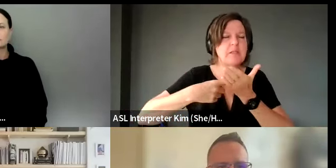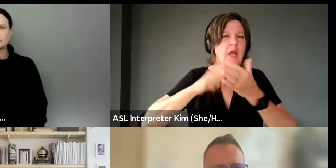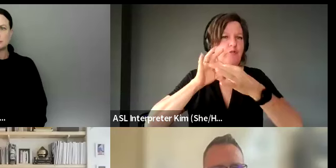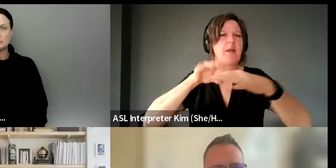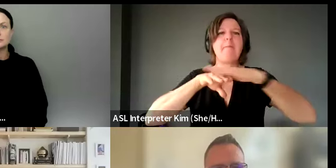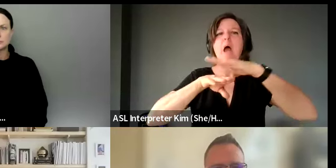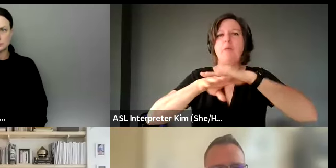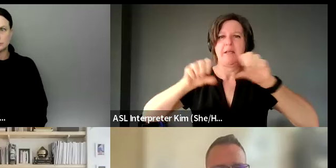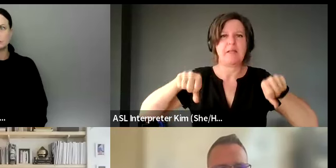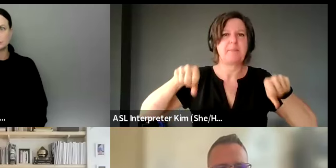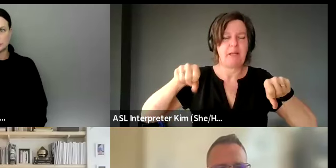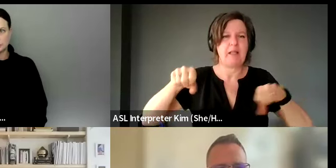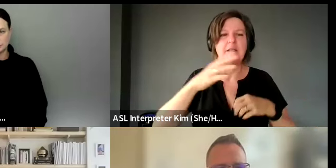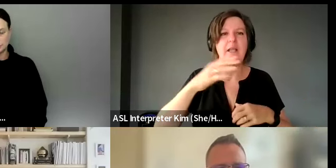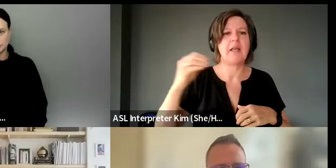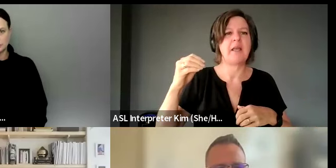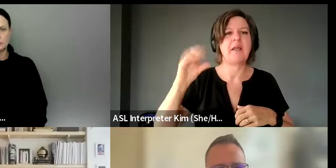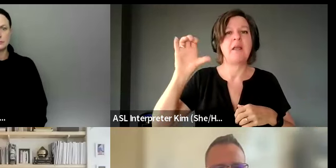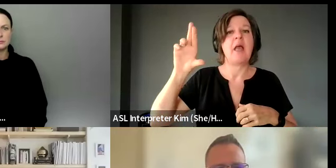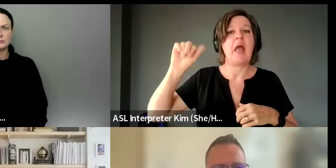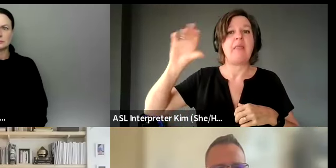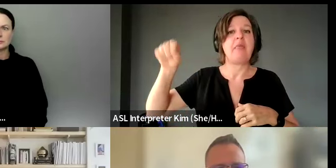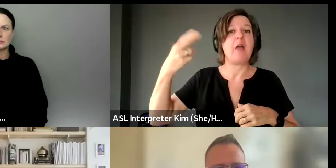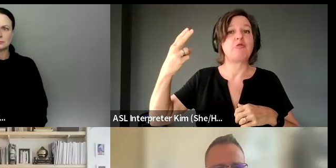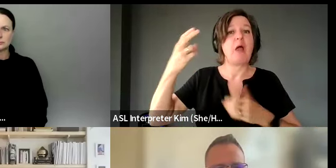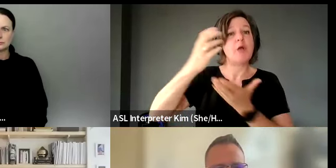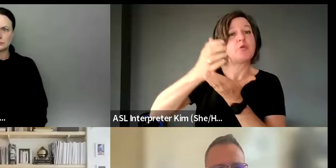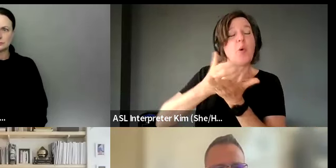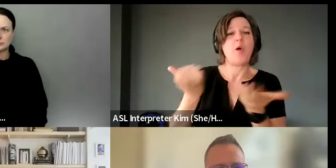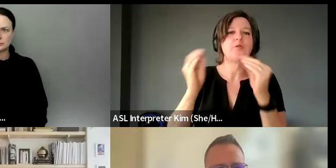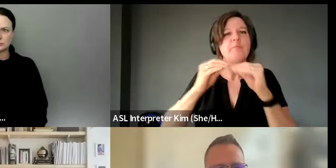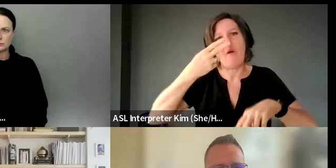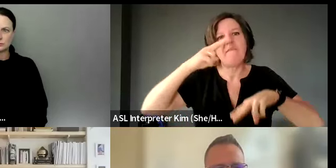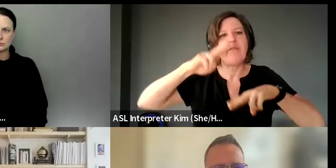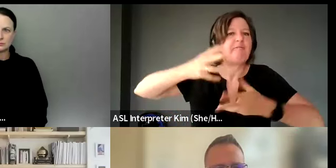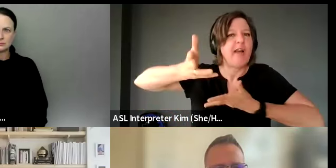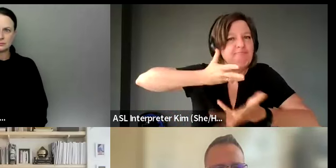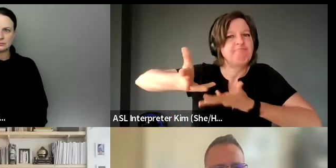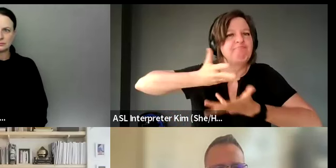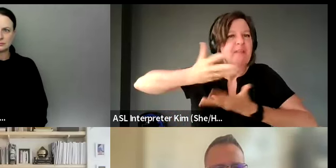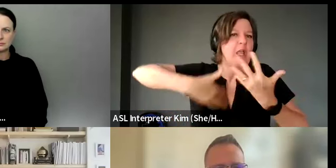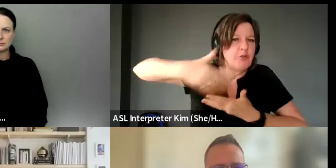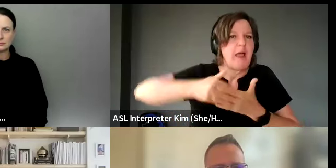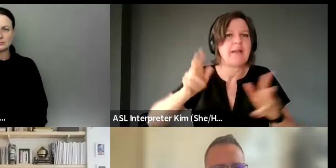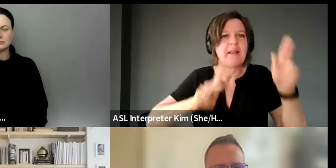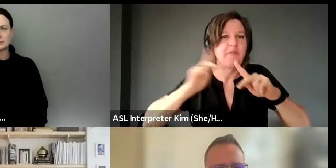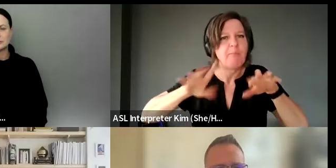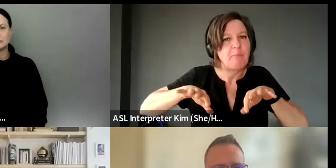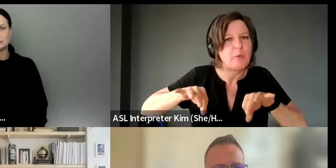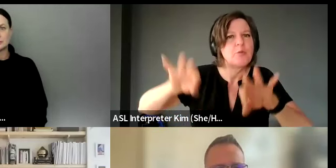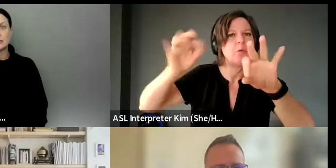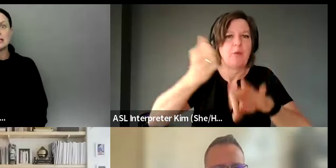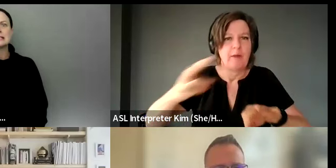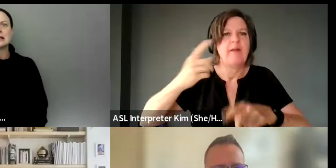accessibility. And the crash course was more of a fun, interactive thing for people to learn a few signs. And